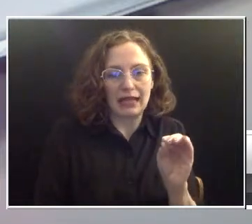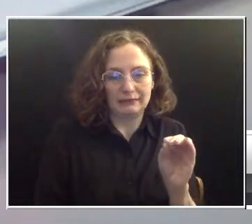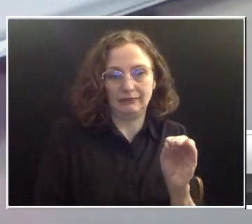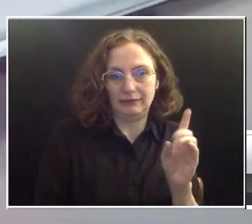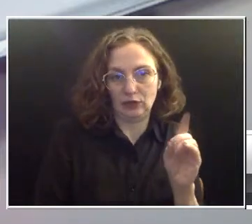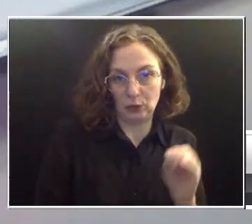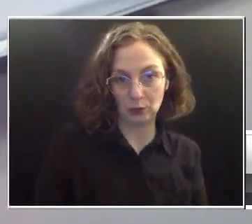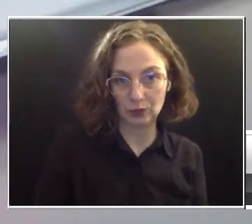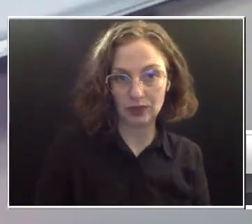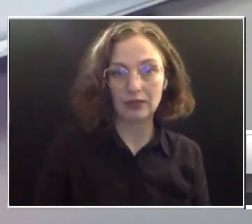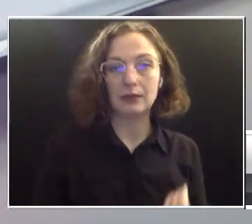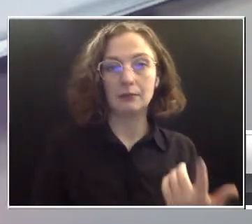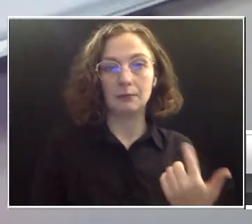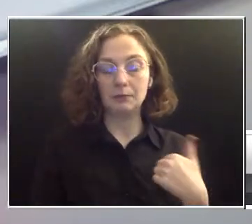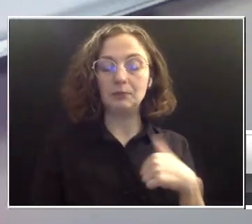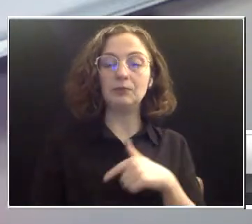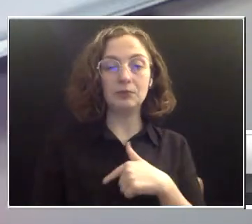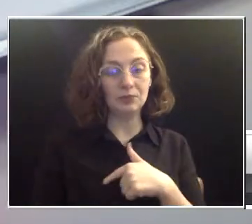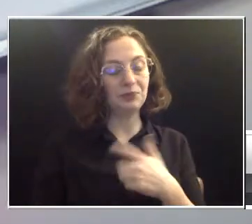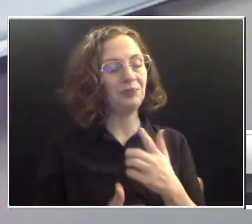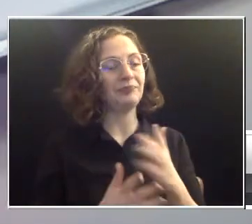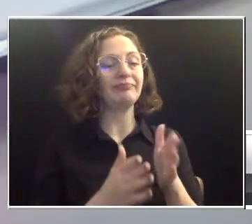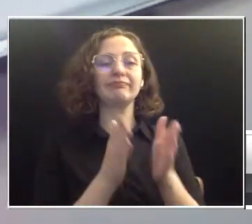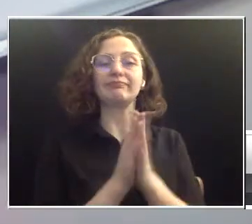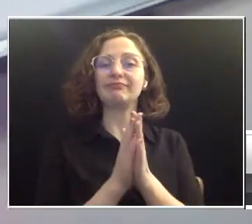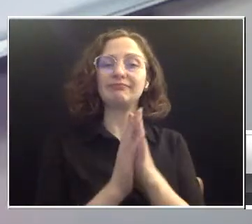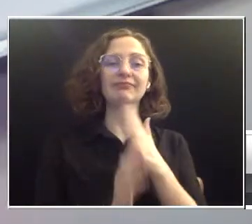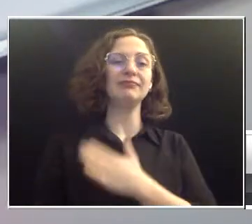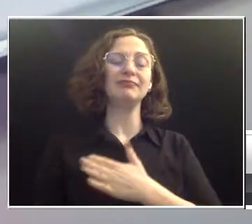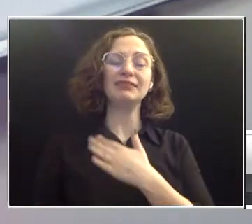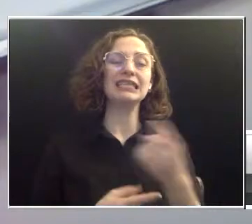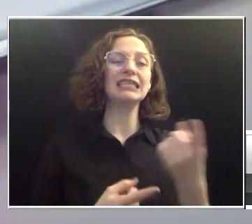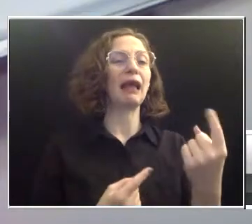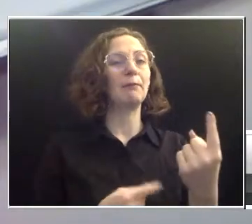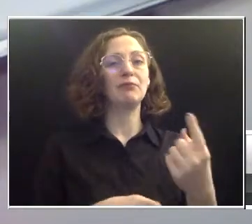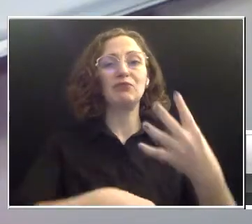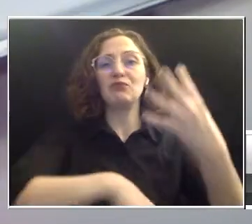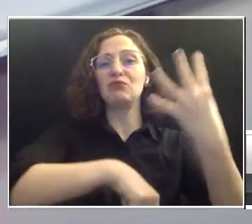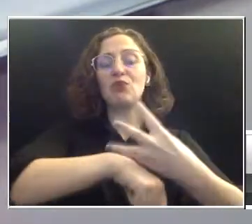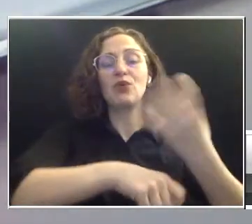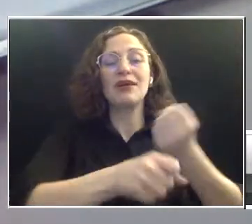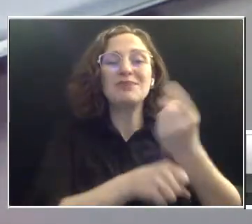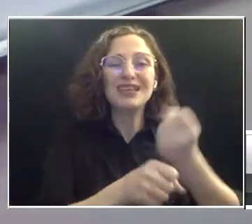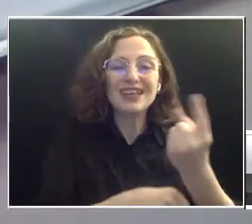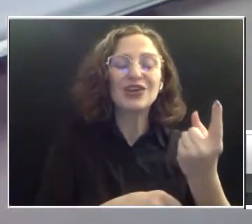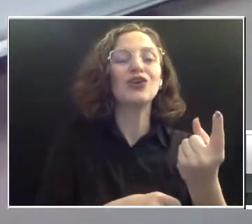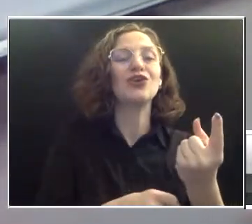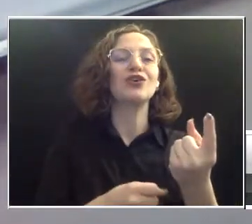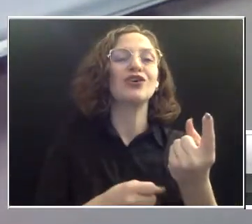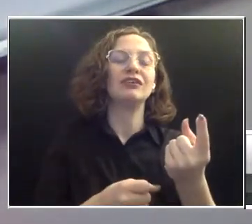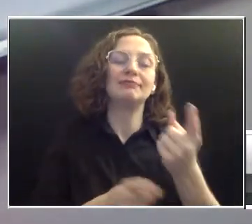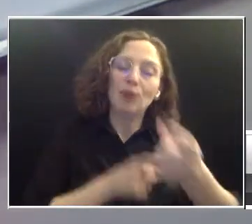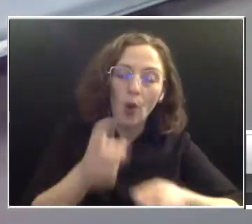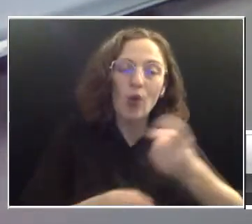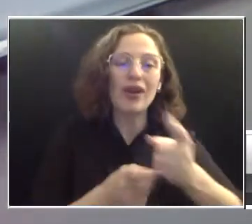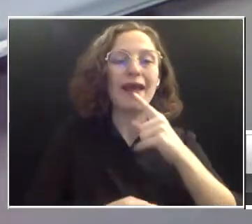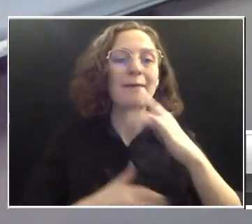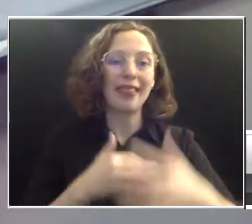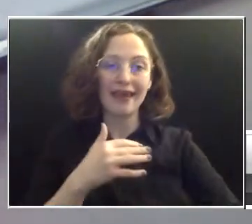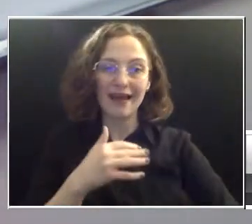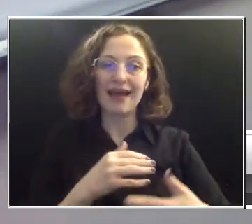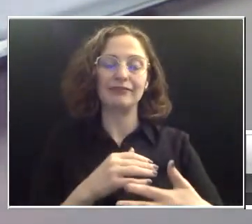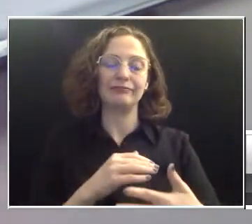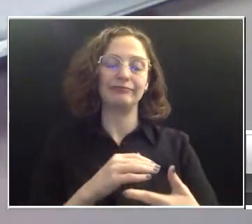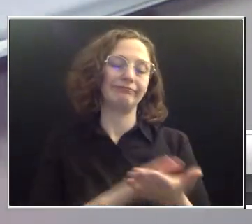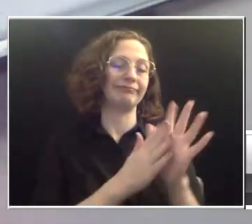that four times per year or once per season, and make it a habit again so that we can get out of this essentially